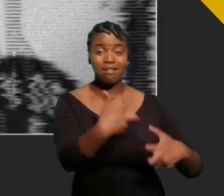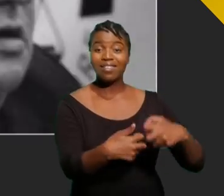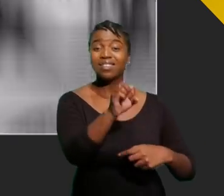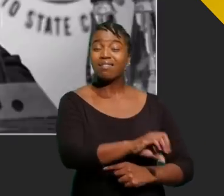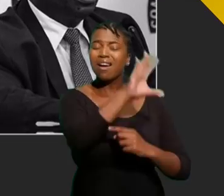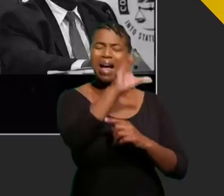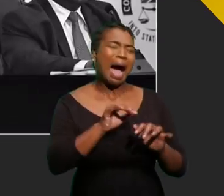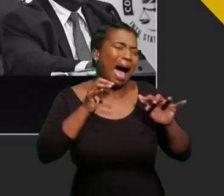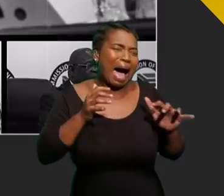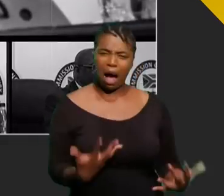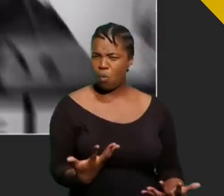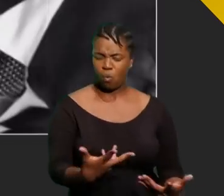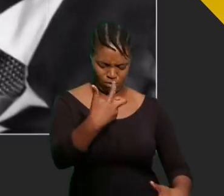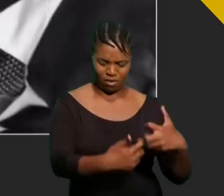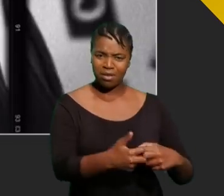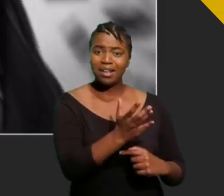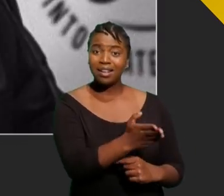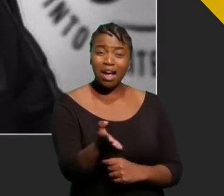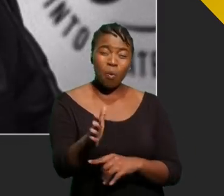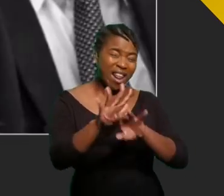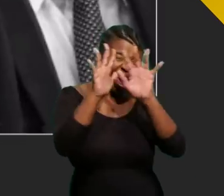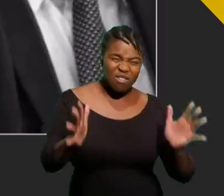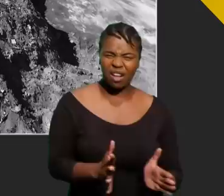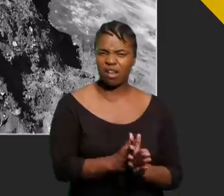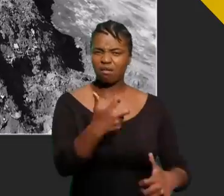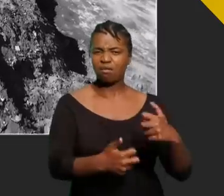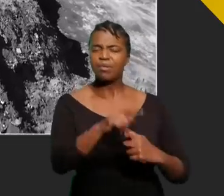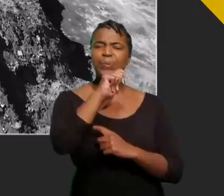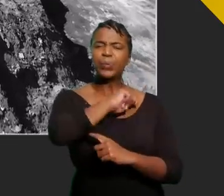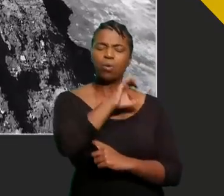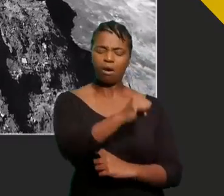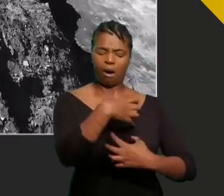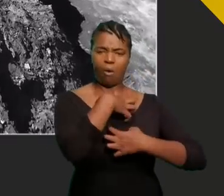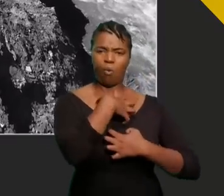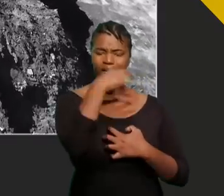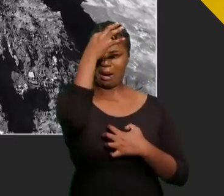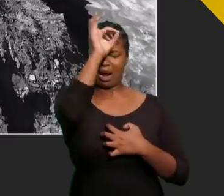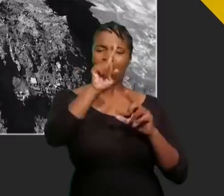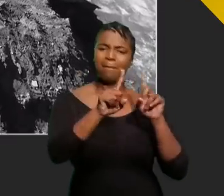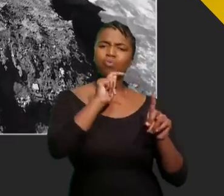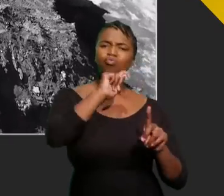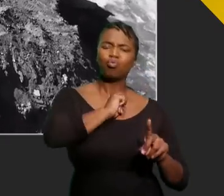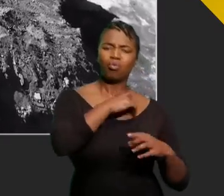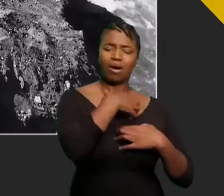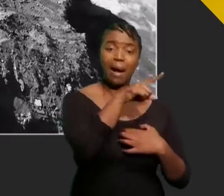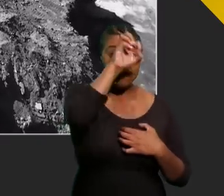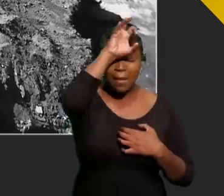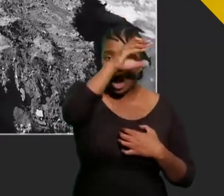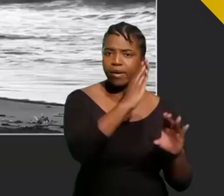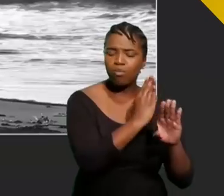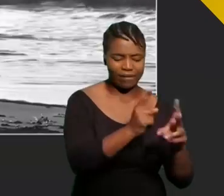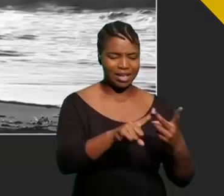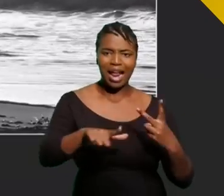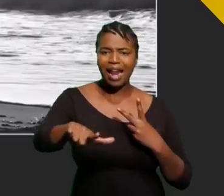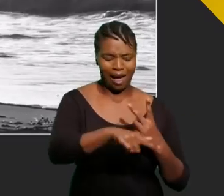Africa. How do we address the problem where is everything else that is supposed to be state-owned is actually privatized, including the mines, the land,